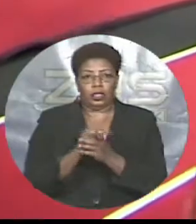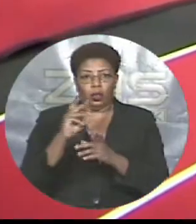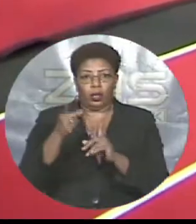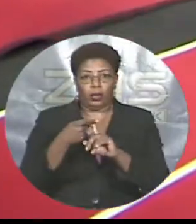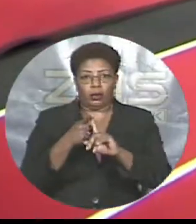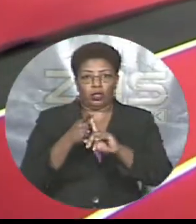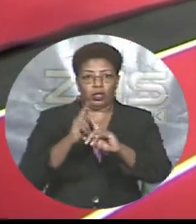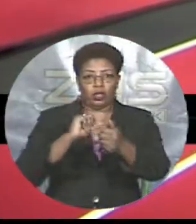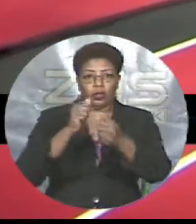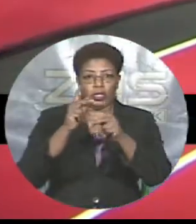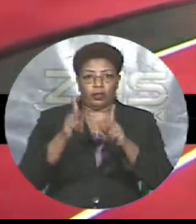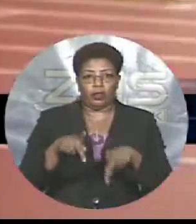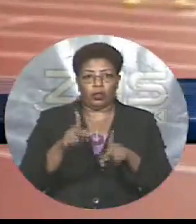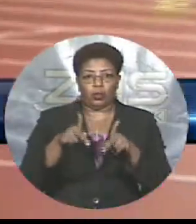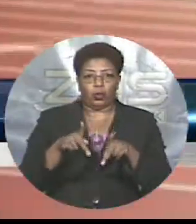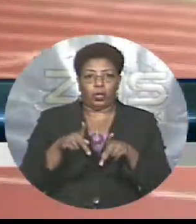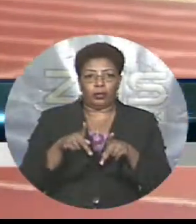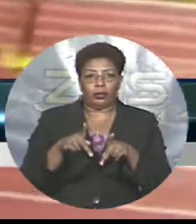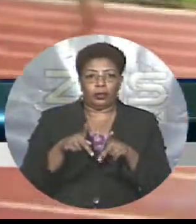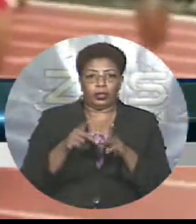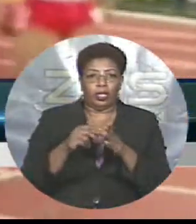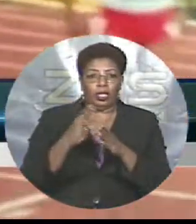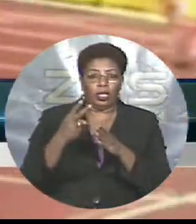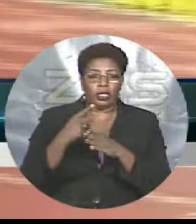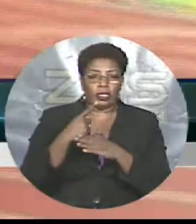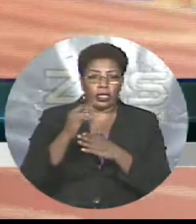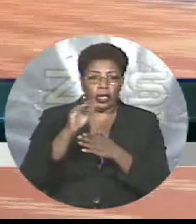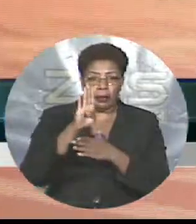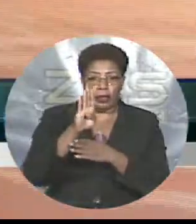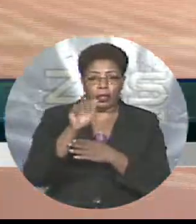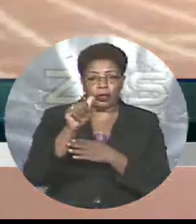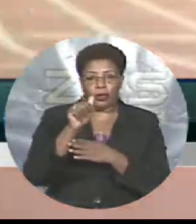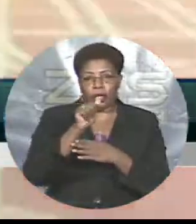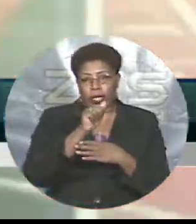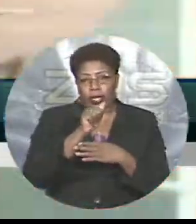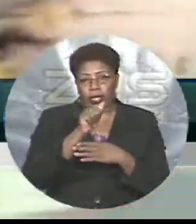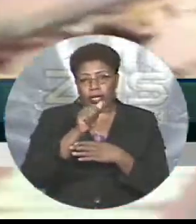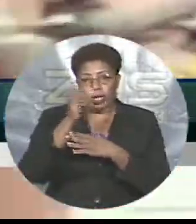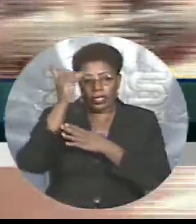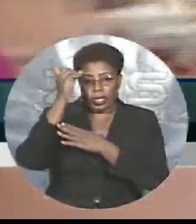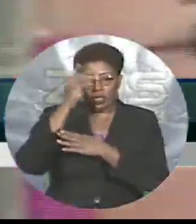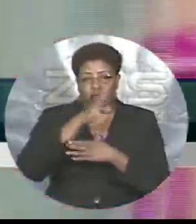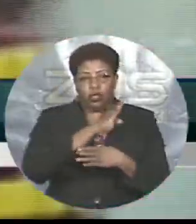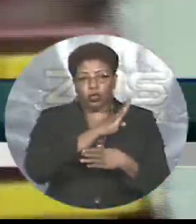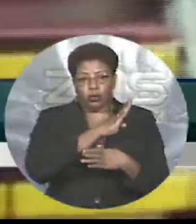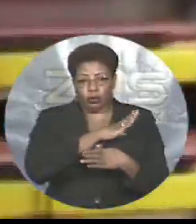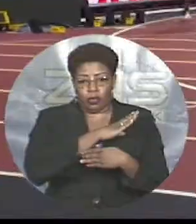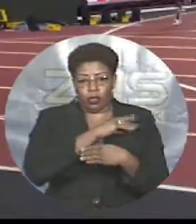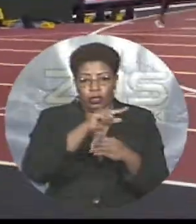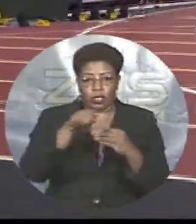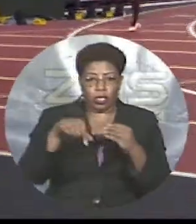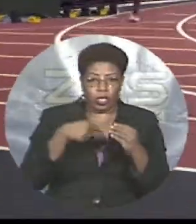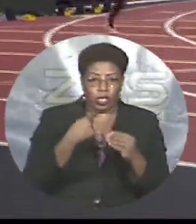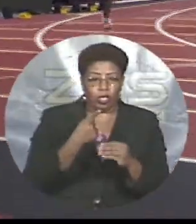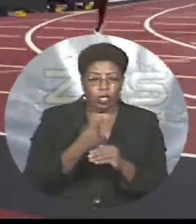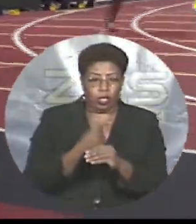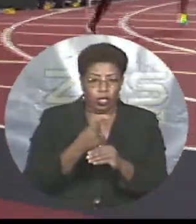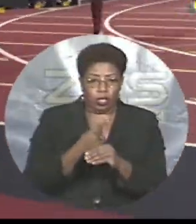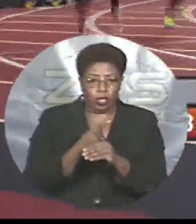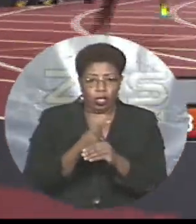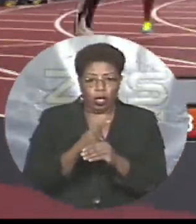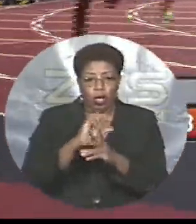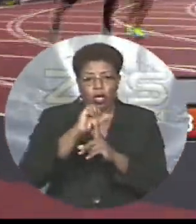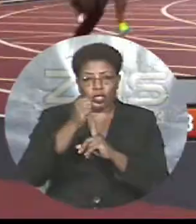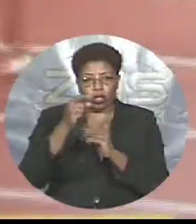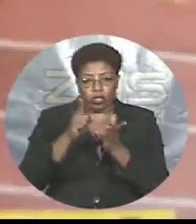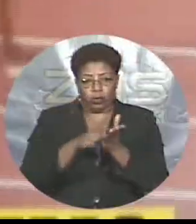Welcome to sports, everybody. Negative voice notes from B3S executive Dexter Bodie have been circulating around on social media.